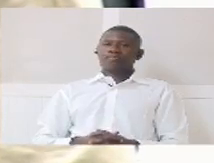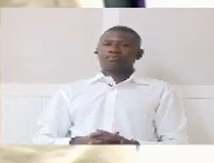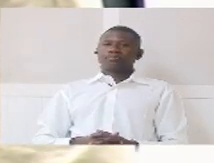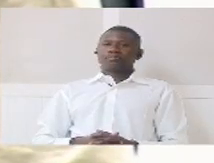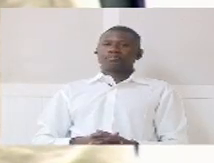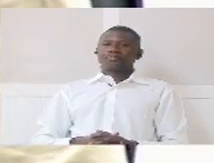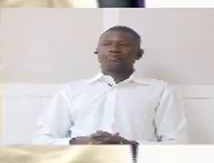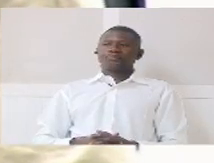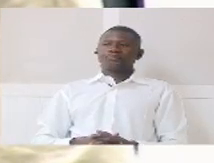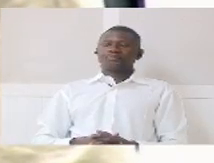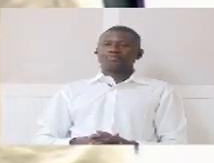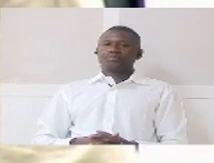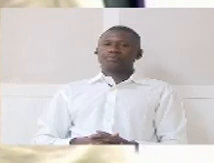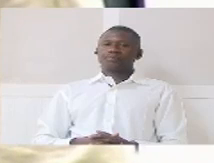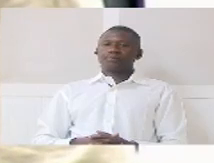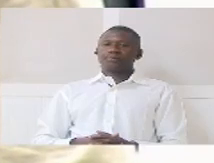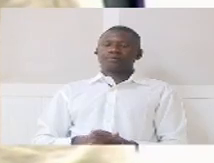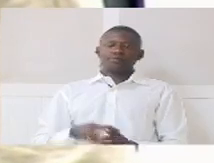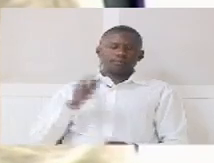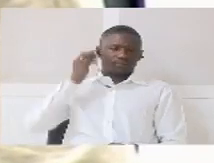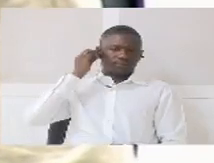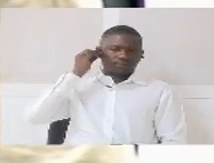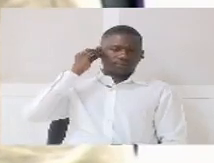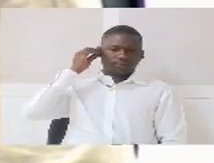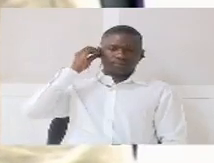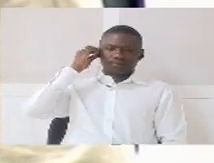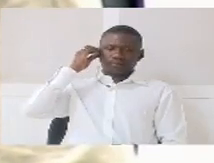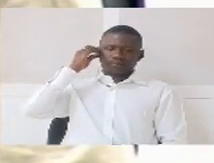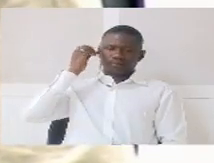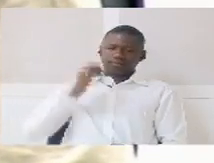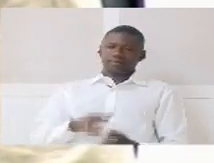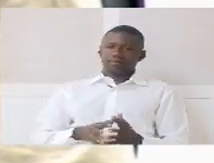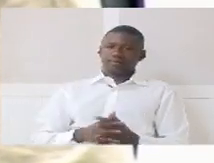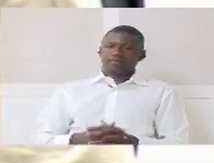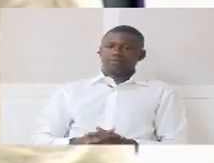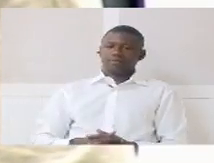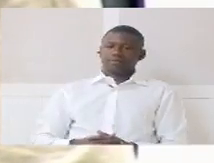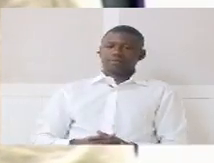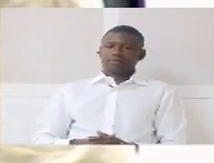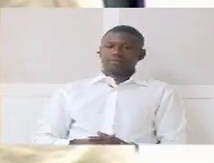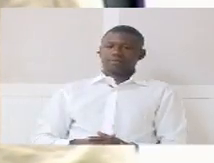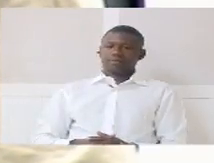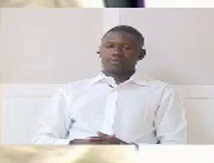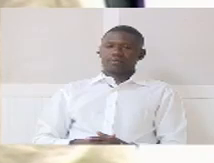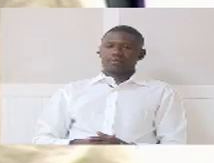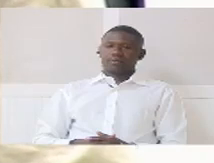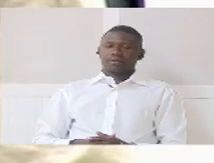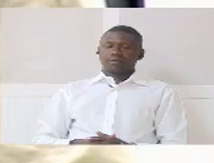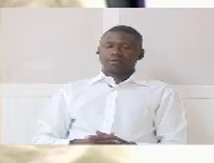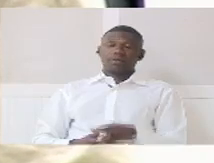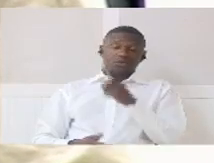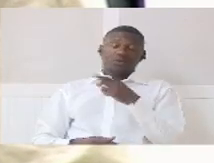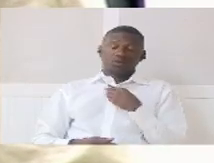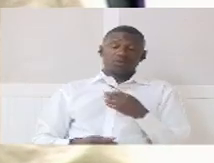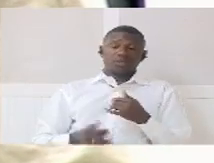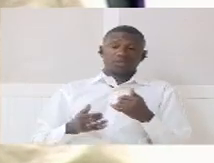Wolu wolisai danga bra ni change government ketale. You will be kaje. Those are recent